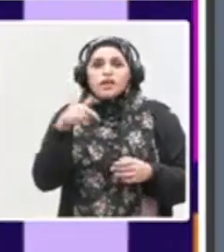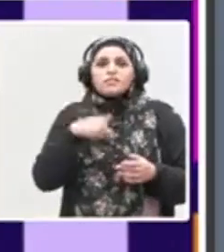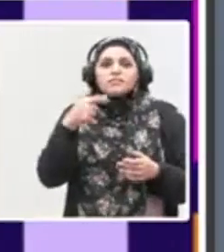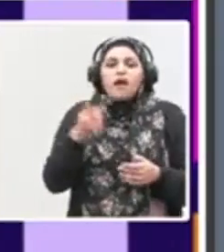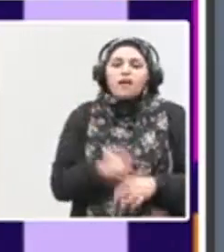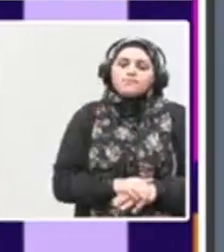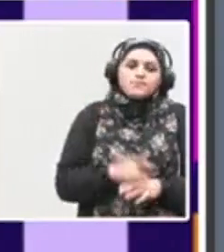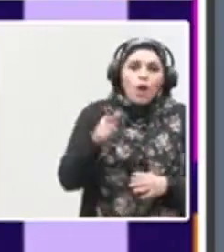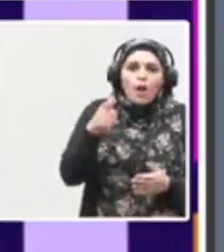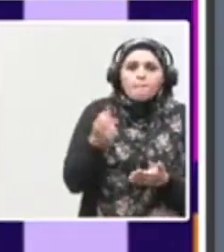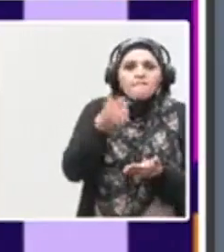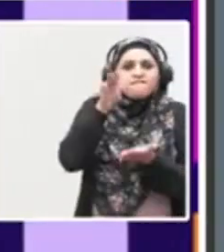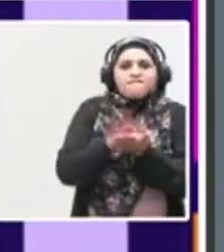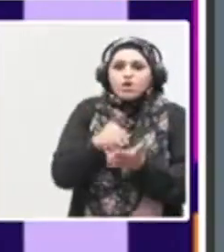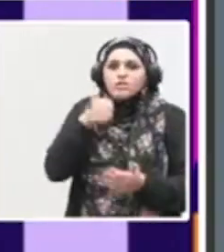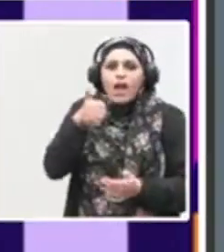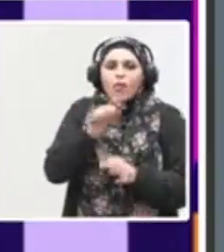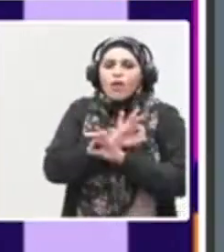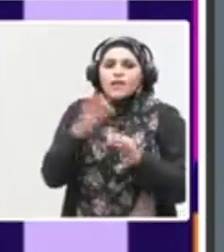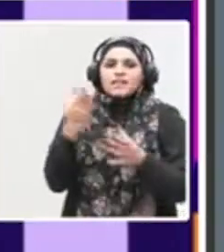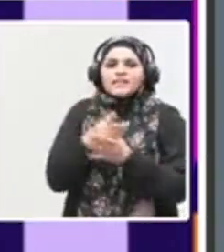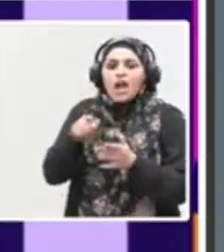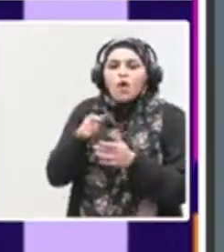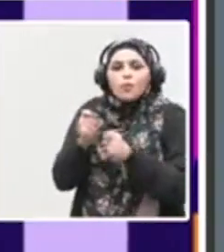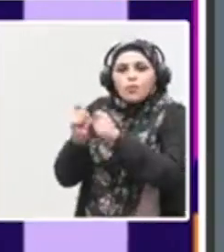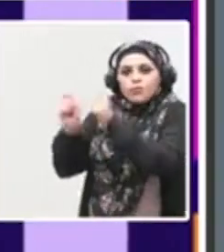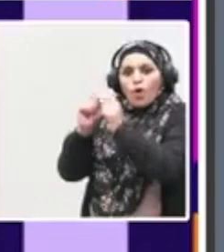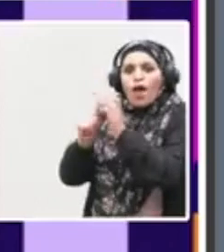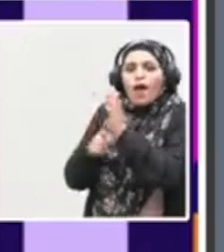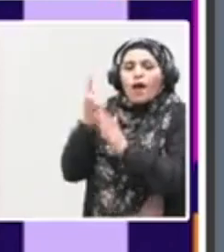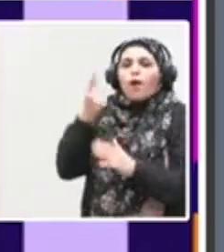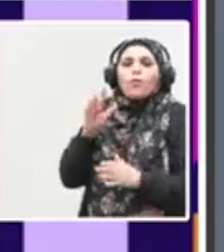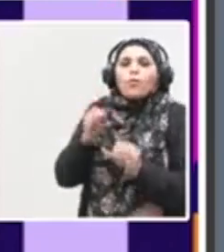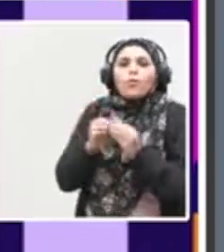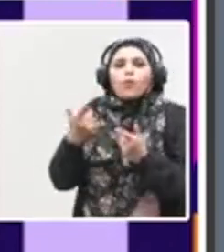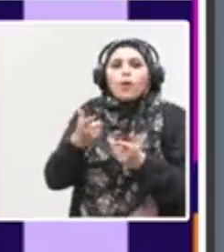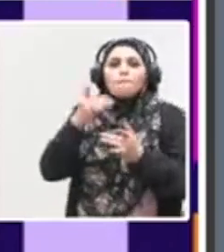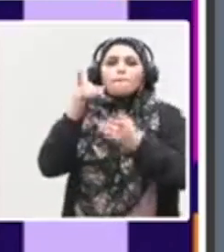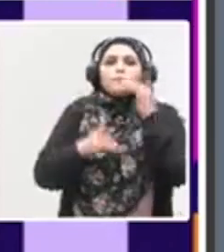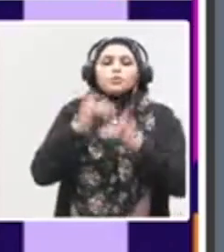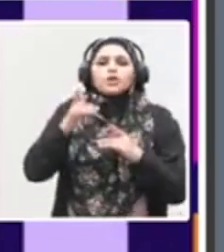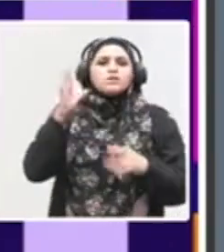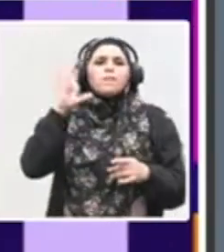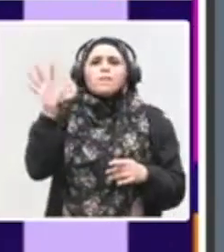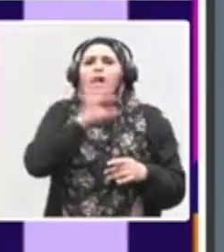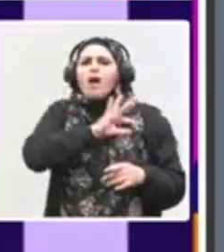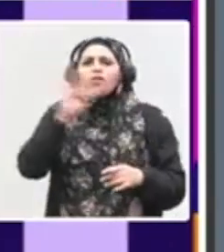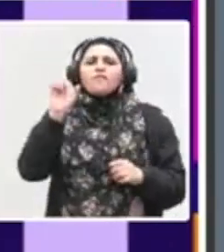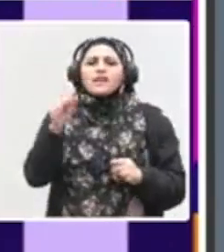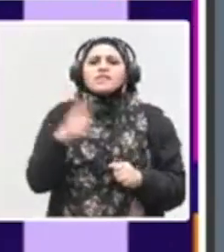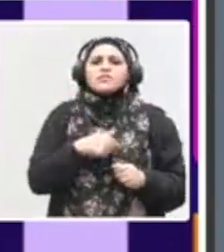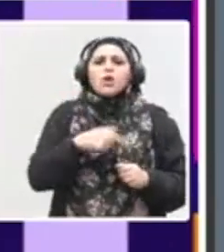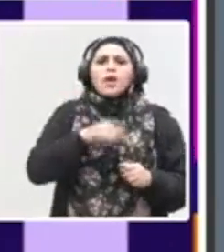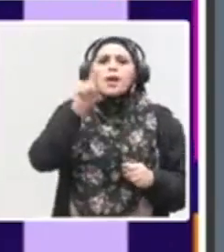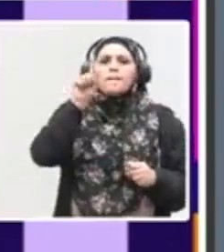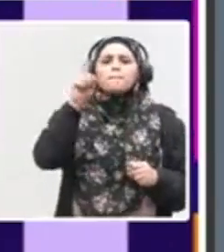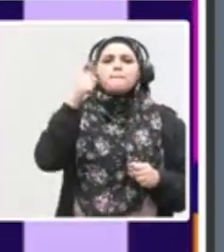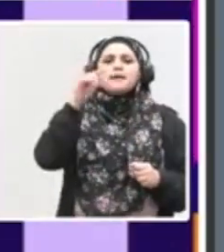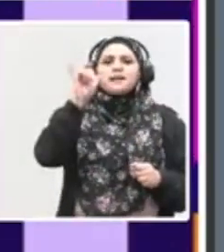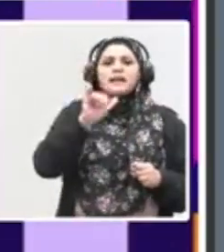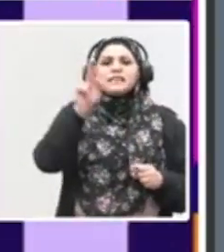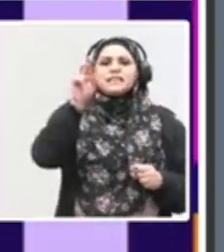the film and TV soundstage an HBO series, Pretty Little Liars. From a content perspective, it's just